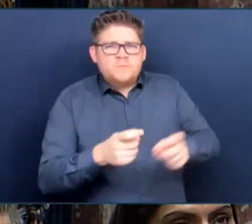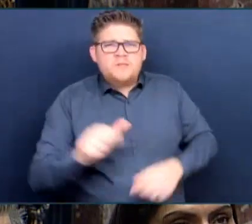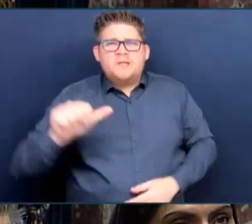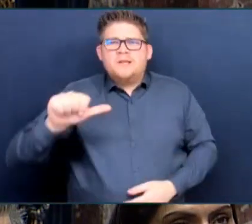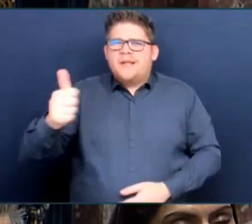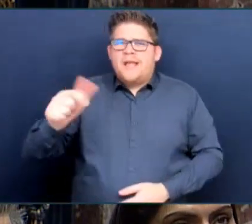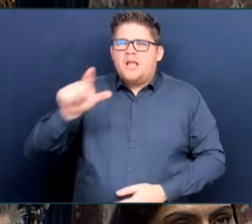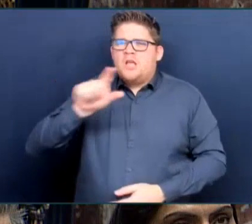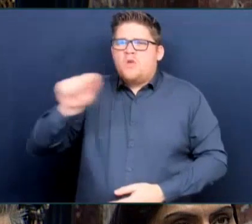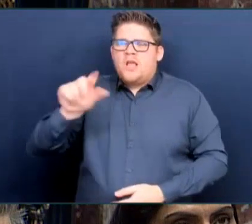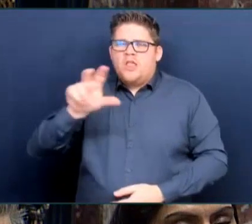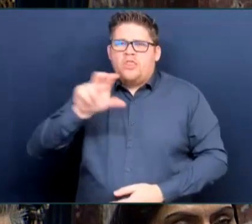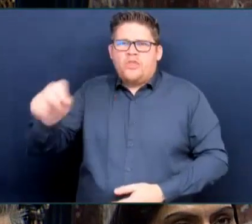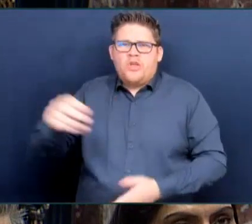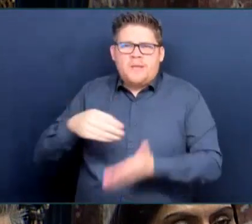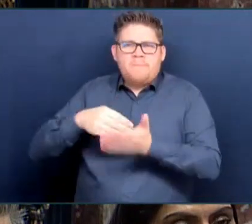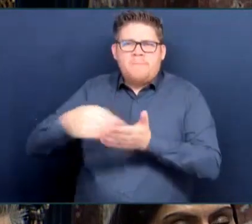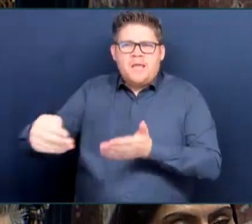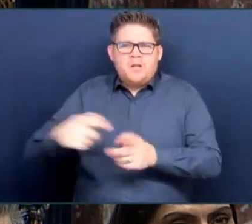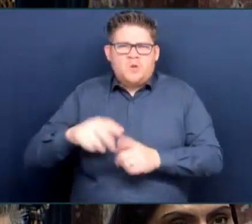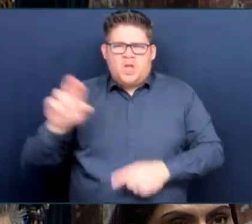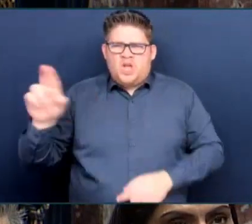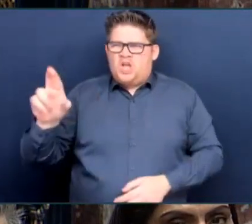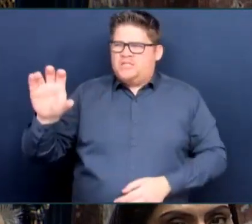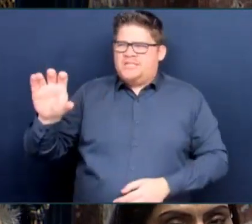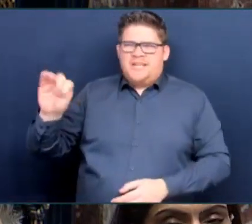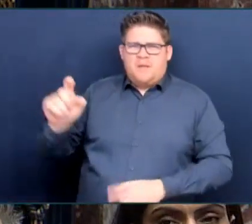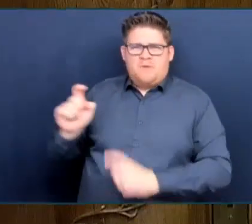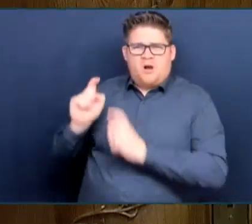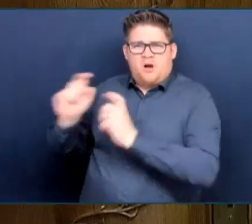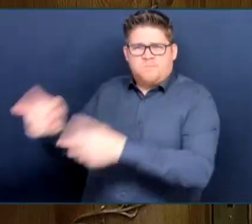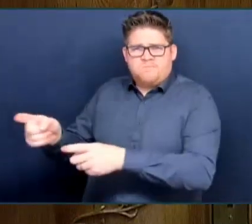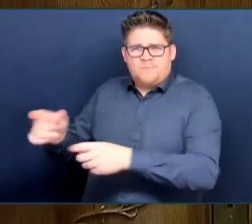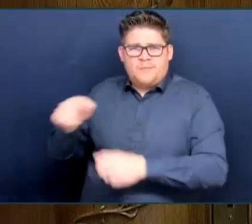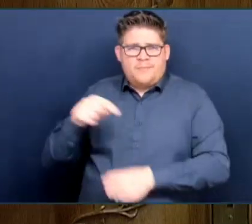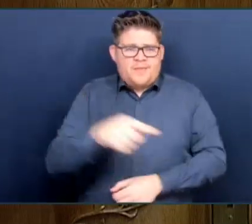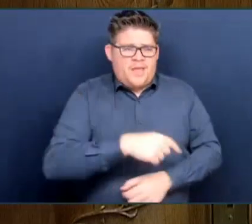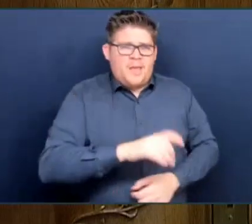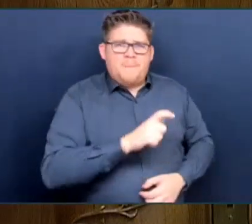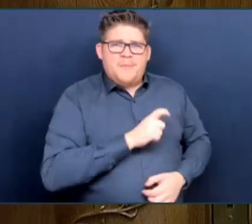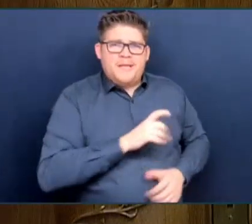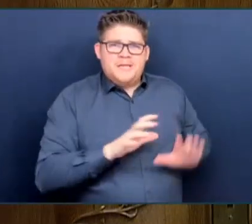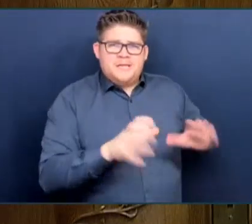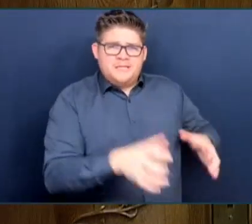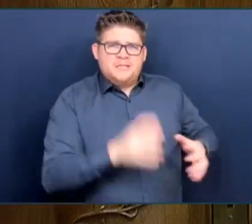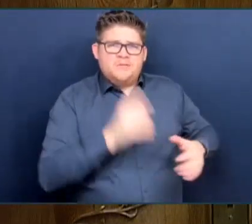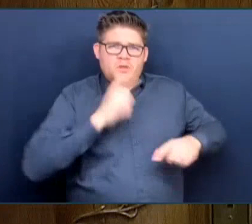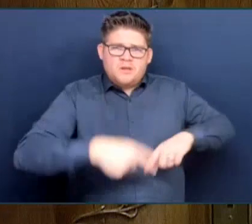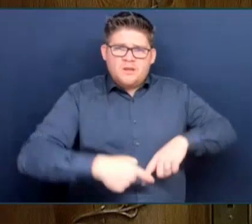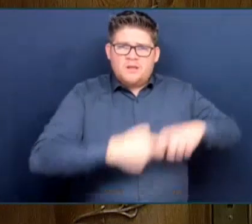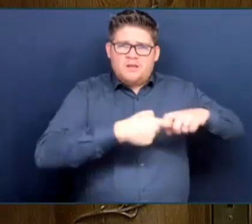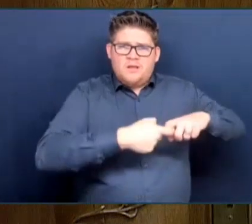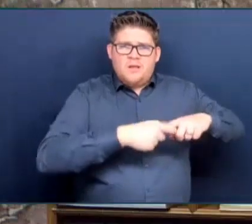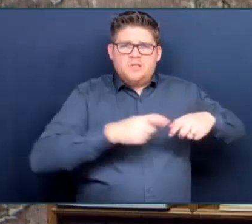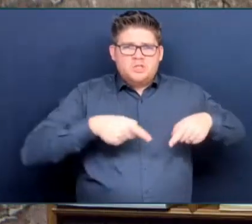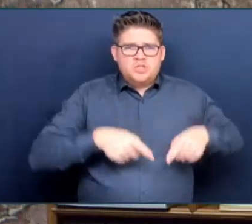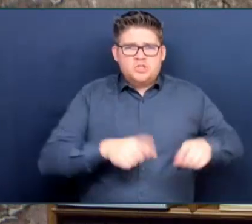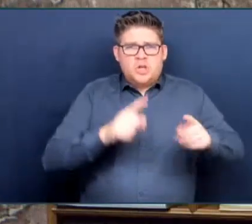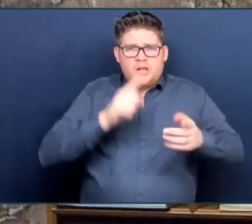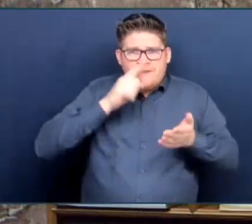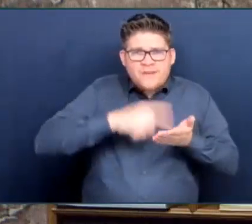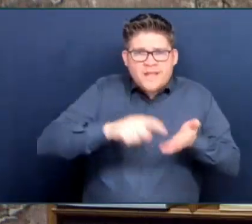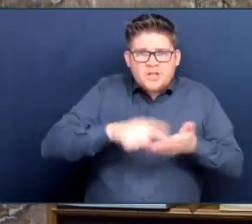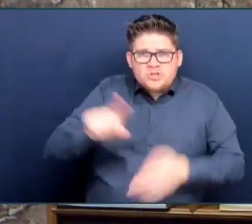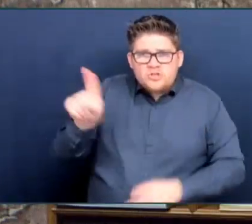police unit down while they're under this investigation? Solicitor General. Thank you, Honourable Speaker, and I appreciate the question